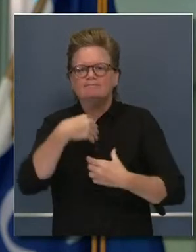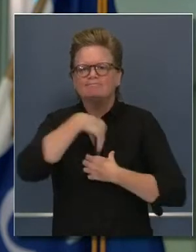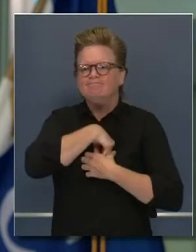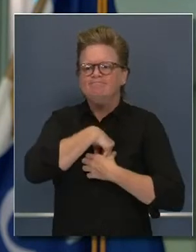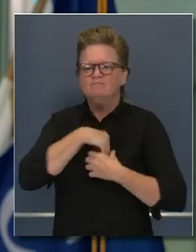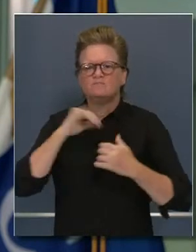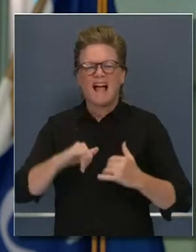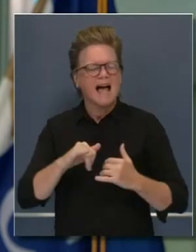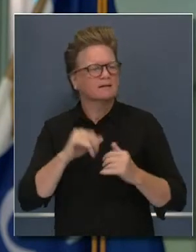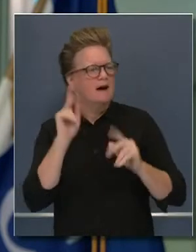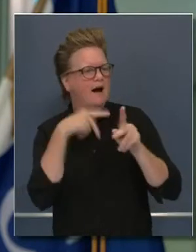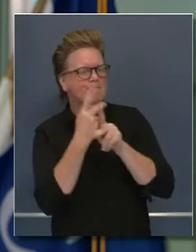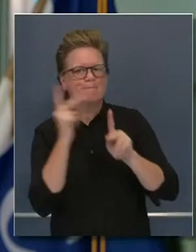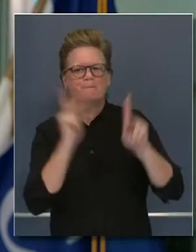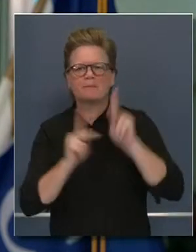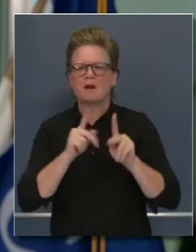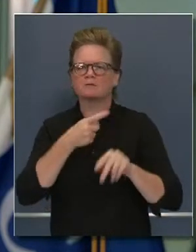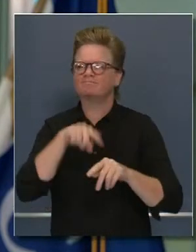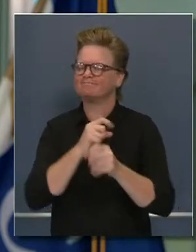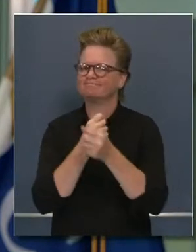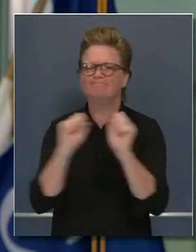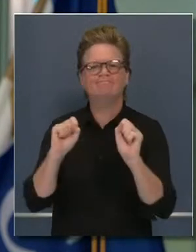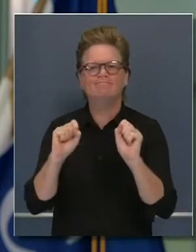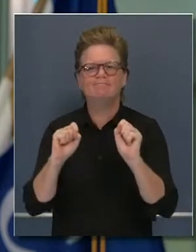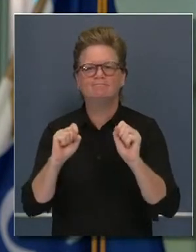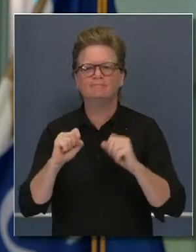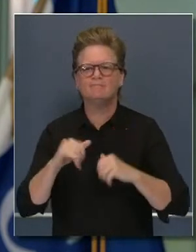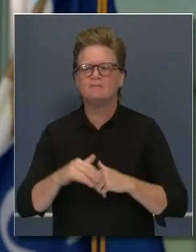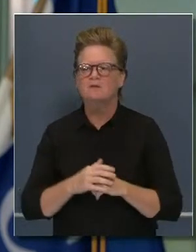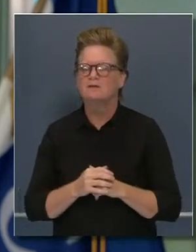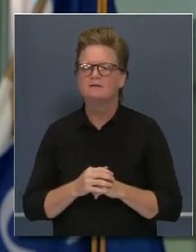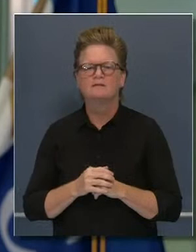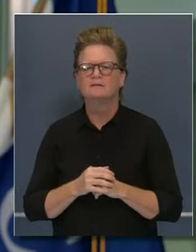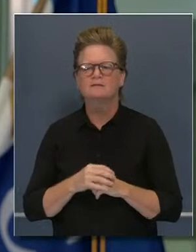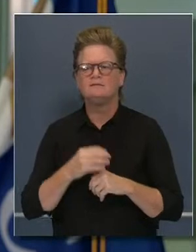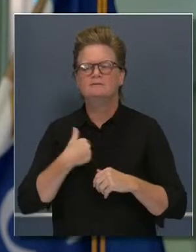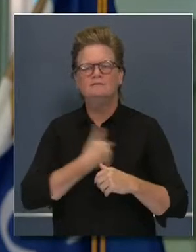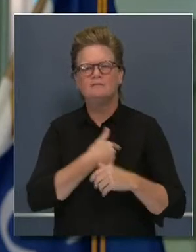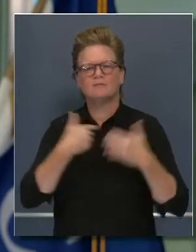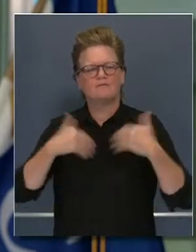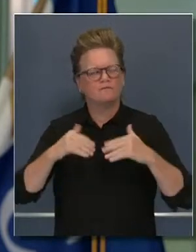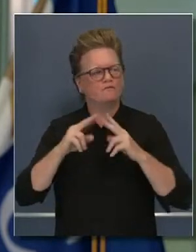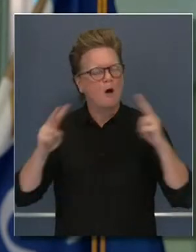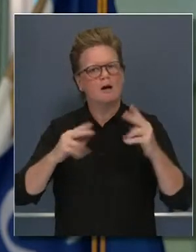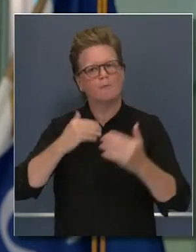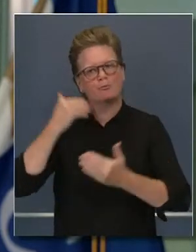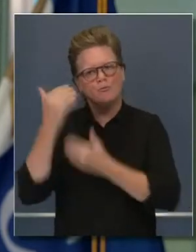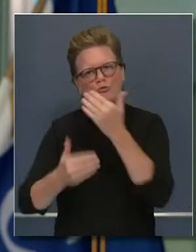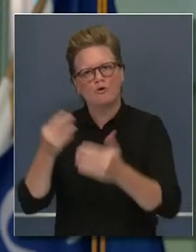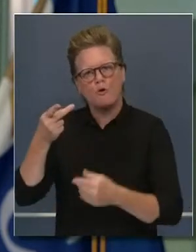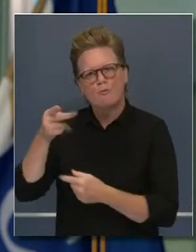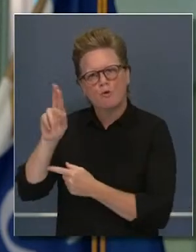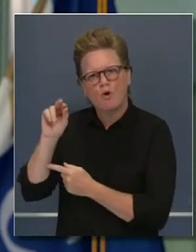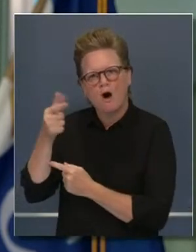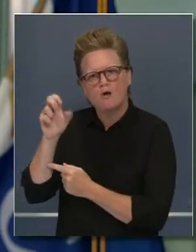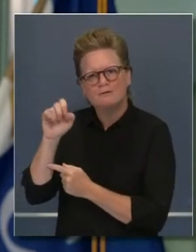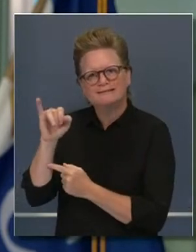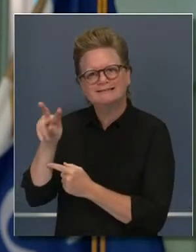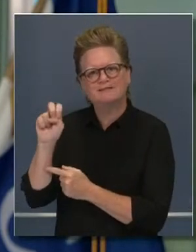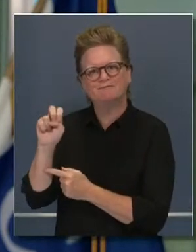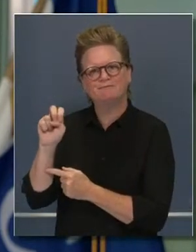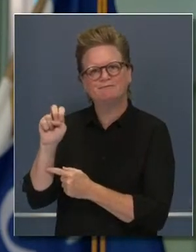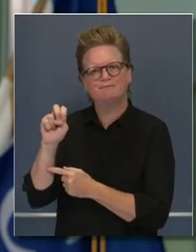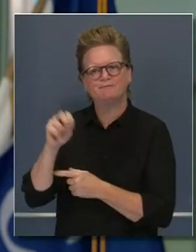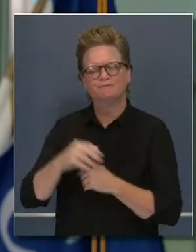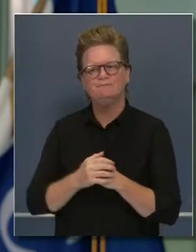this moment as well. So progress with COVID-19, progress on the majority of these larger complex